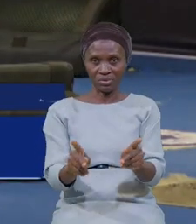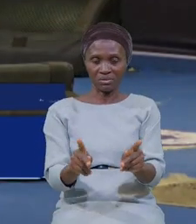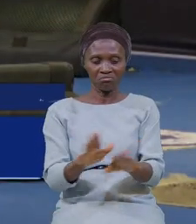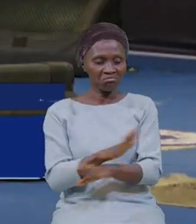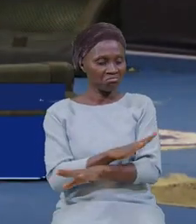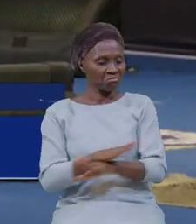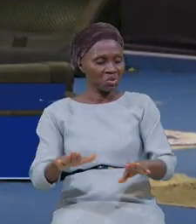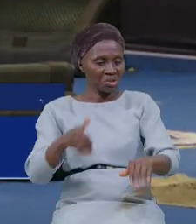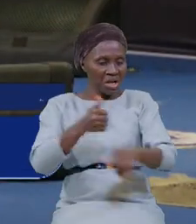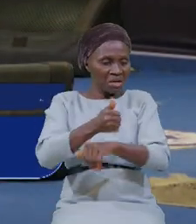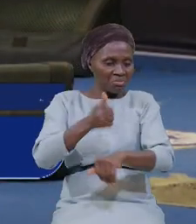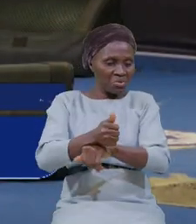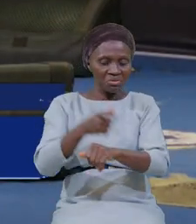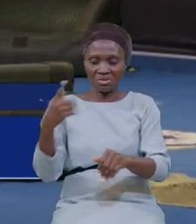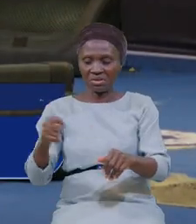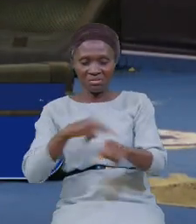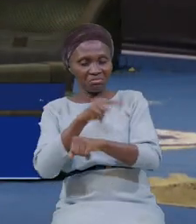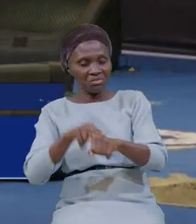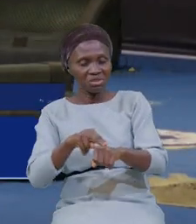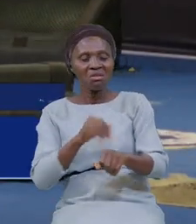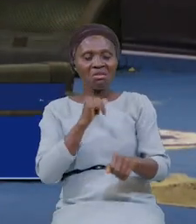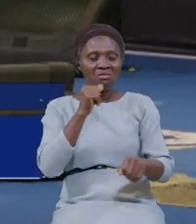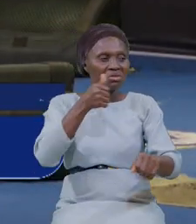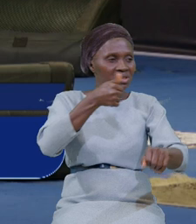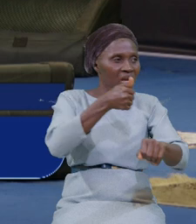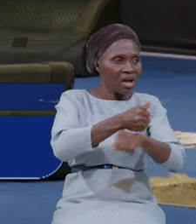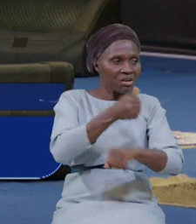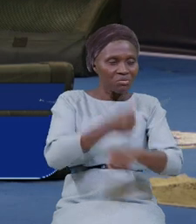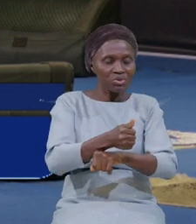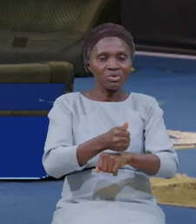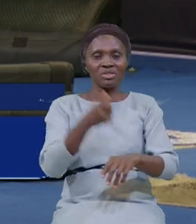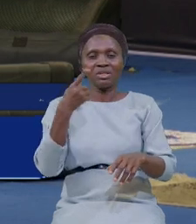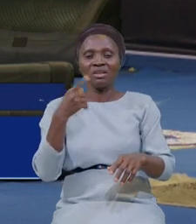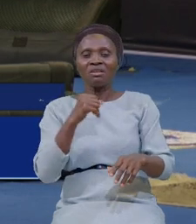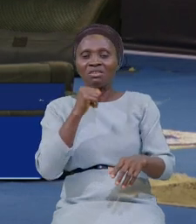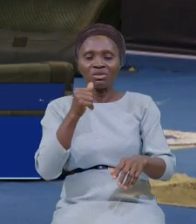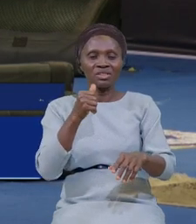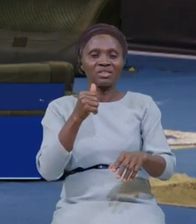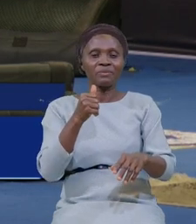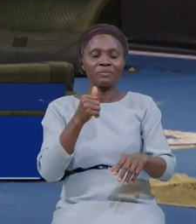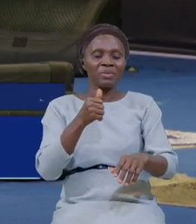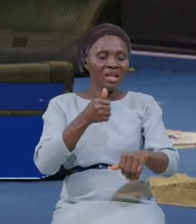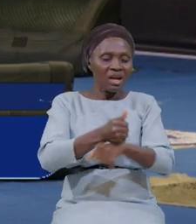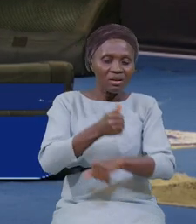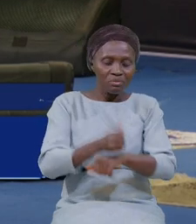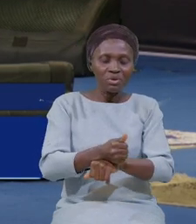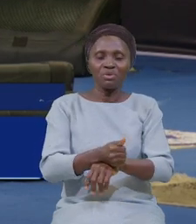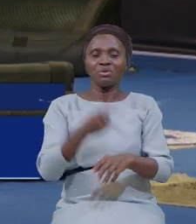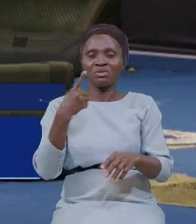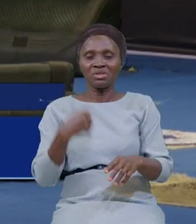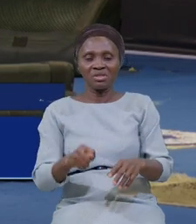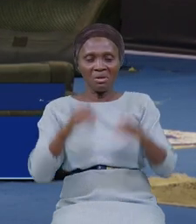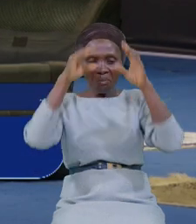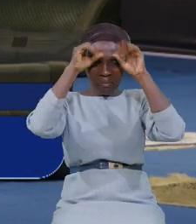nation. No insult of the father of this daughter. And no insult of this daughter.